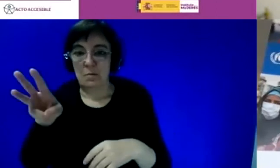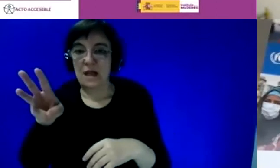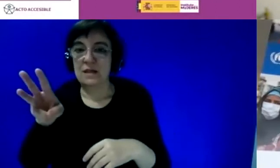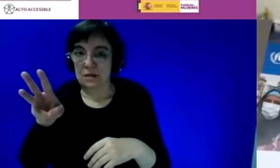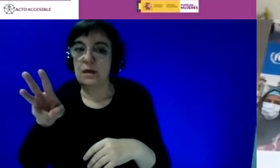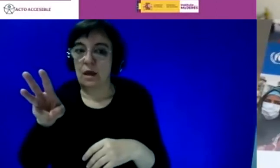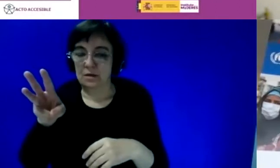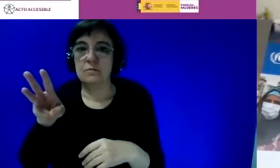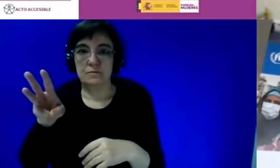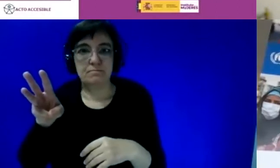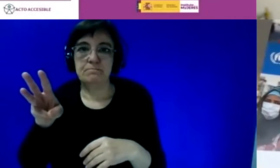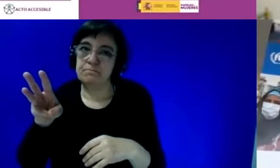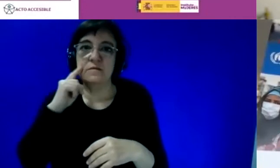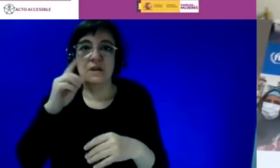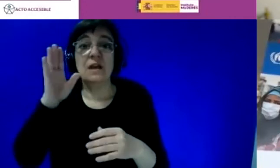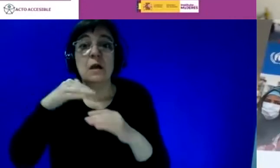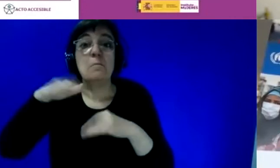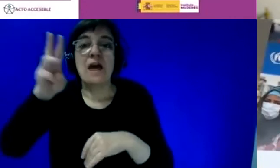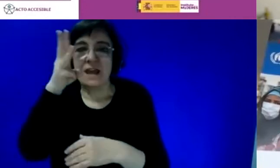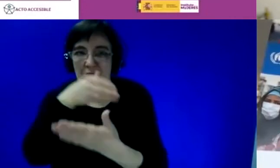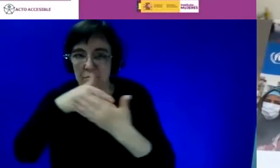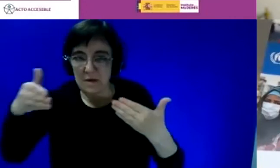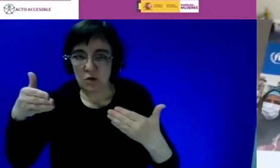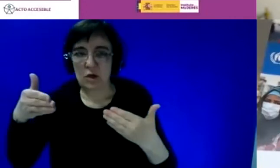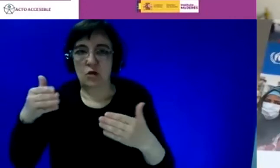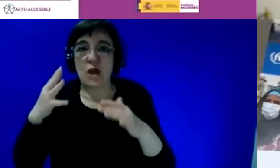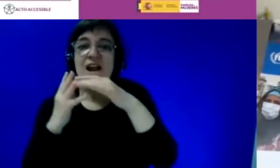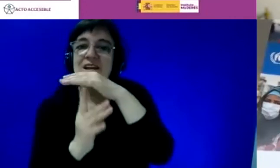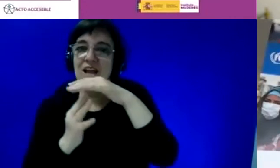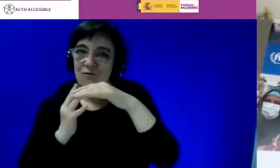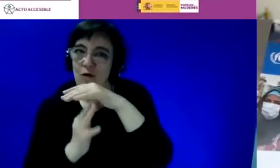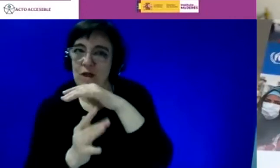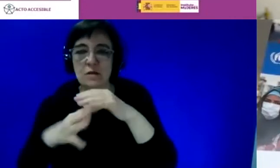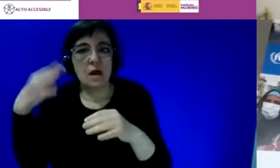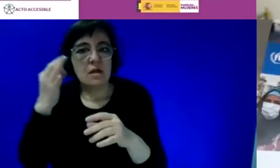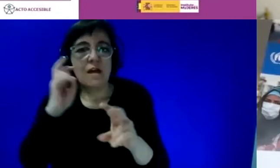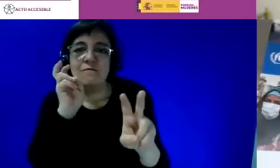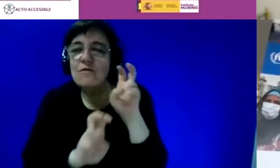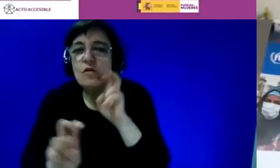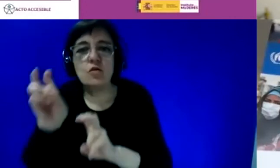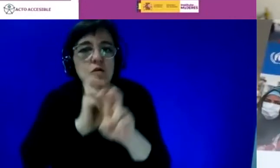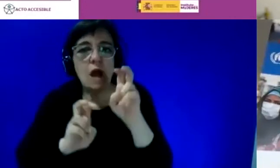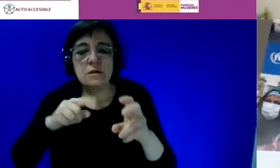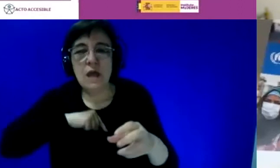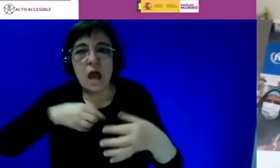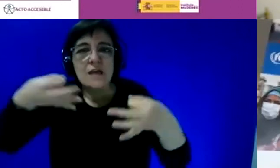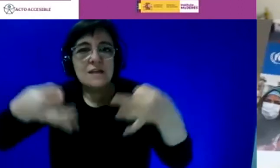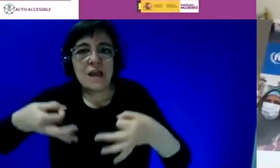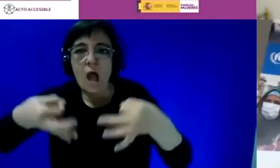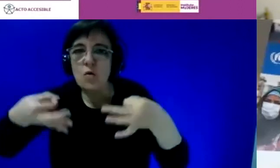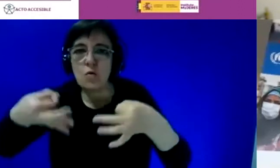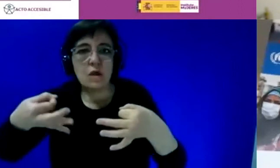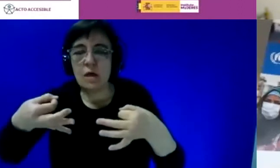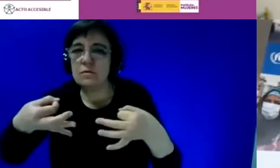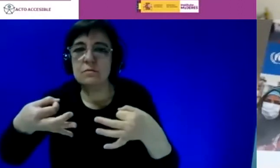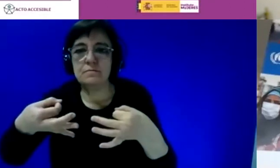than 3 million refugees forced to seek safety. And our global protection